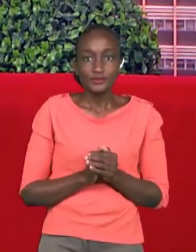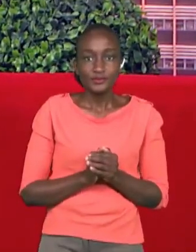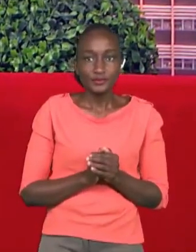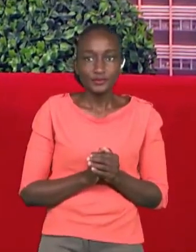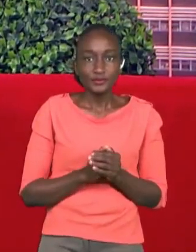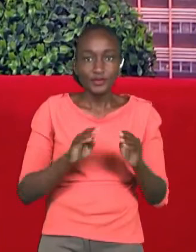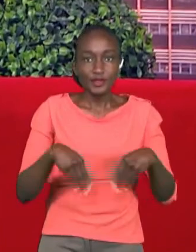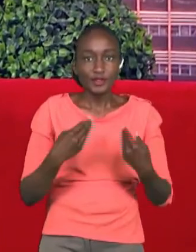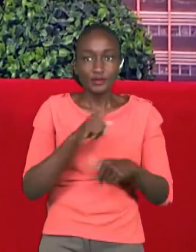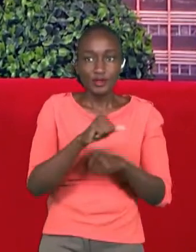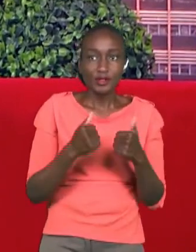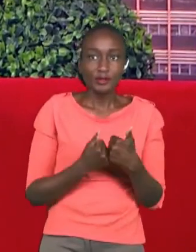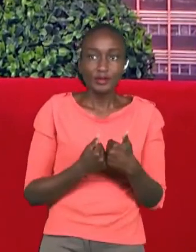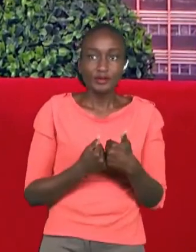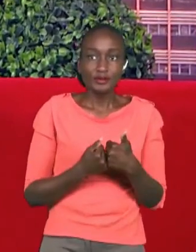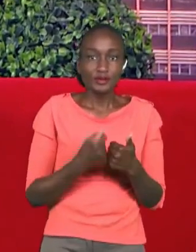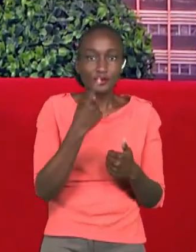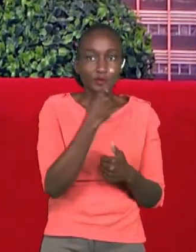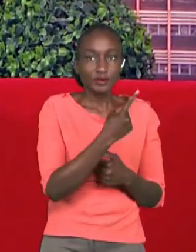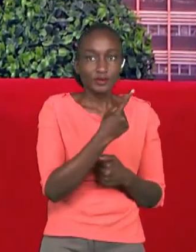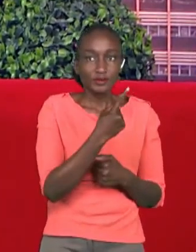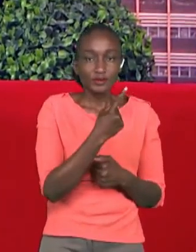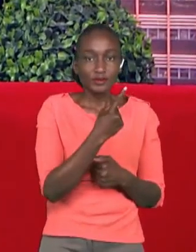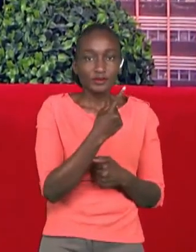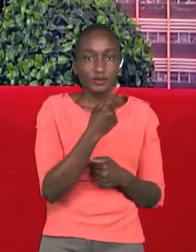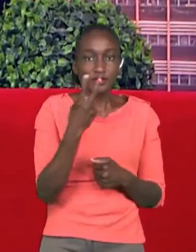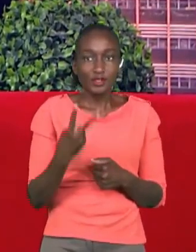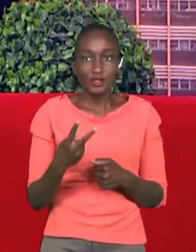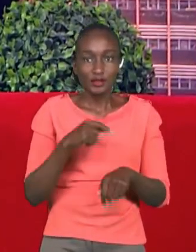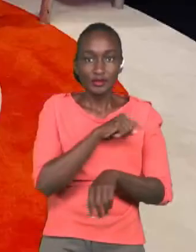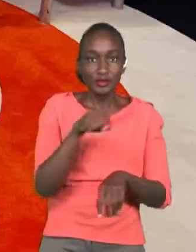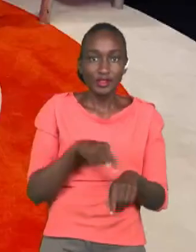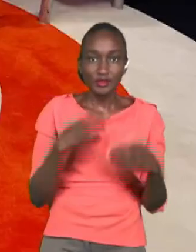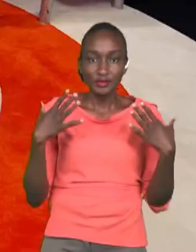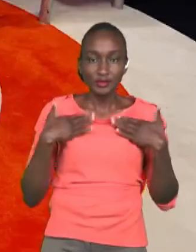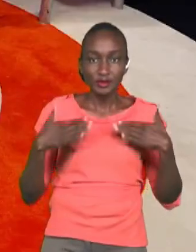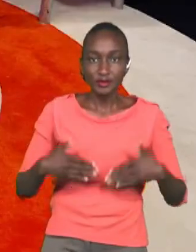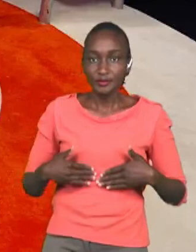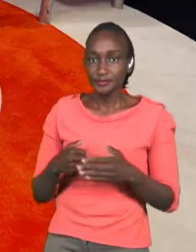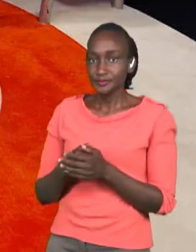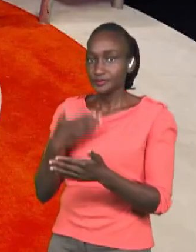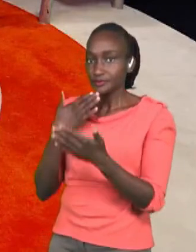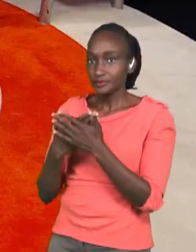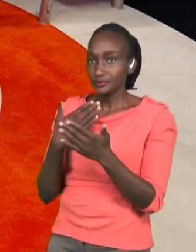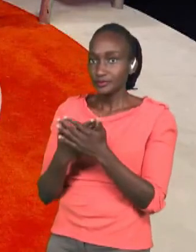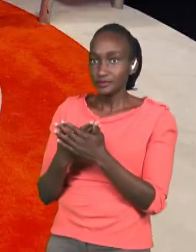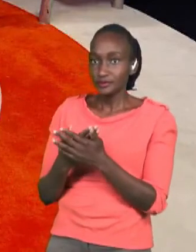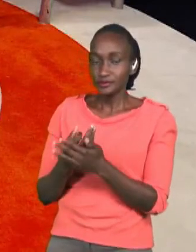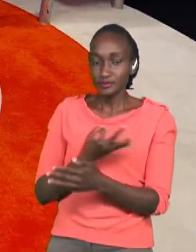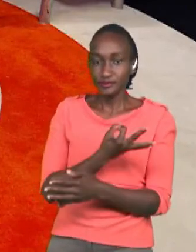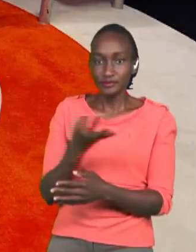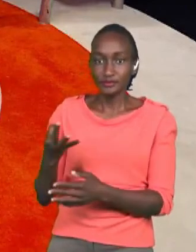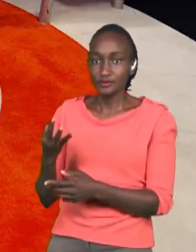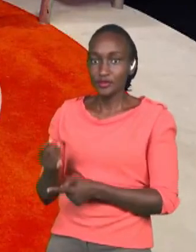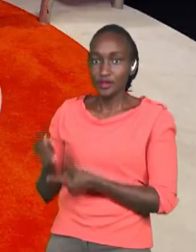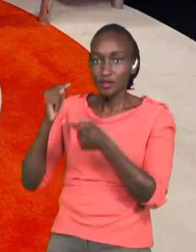least minimum half an hour to your body. Yeah. And listen to your body. All right. Thank you very much, Dr. Rajinder, Dr. Seema Farah, for gracing